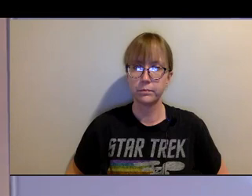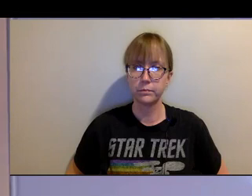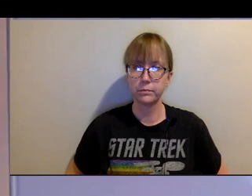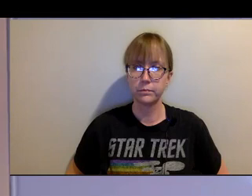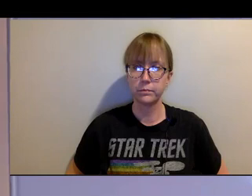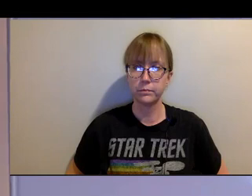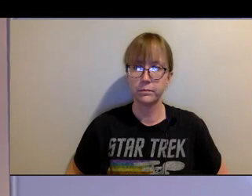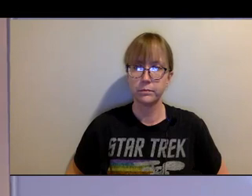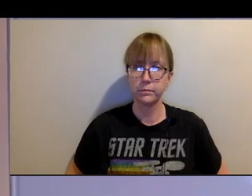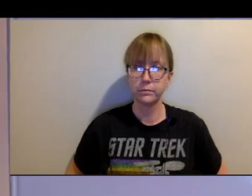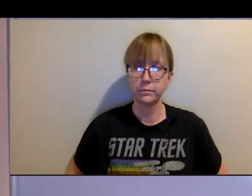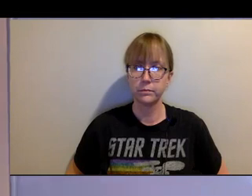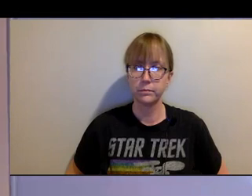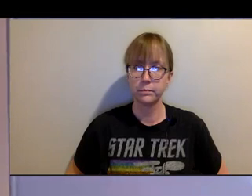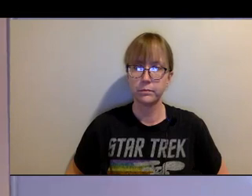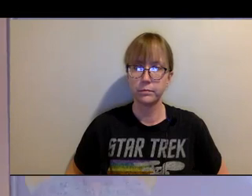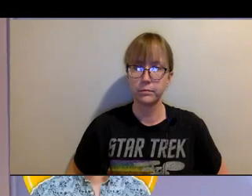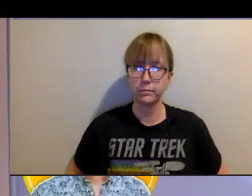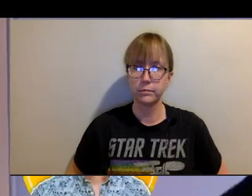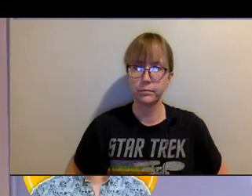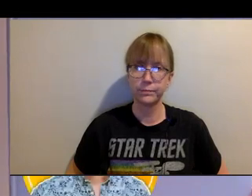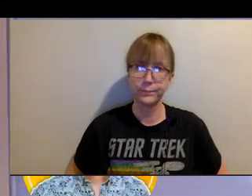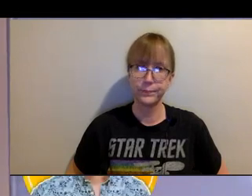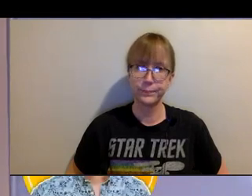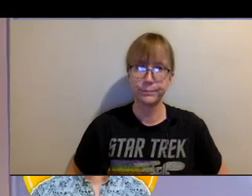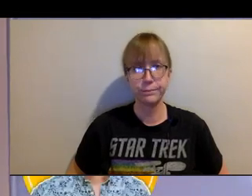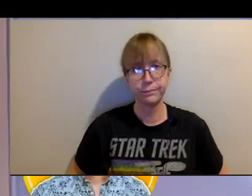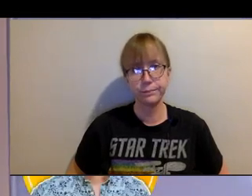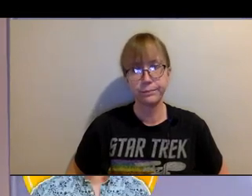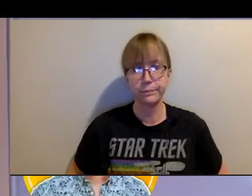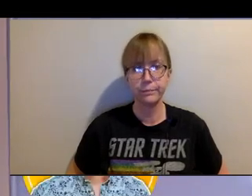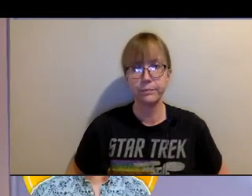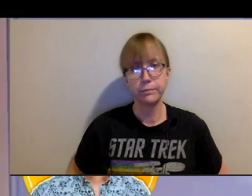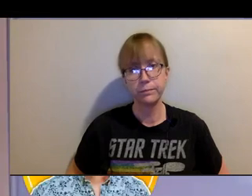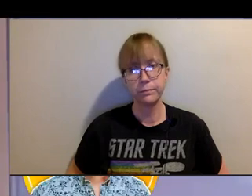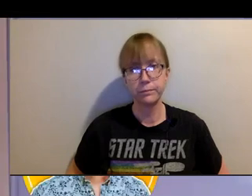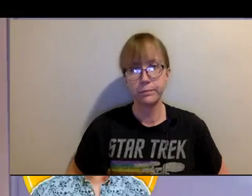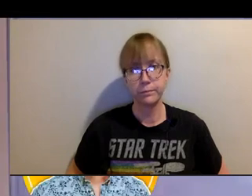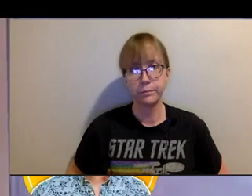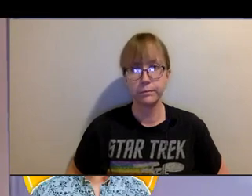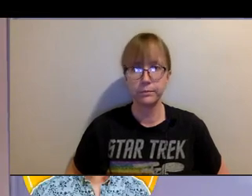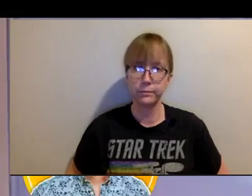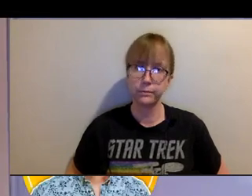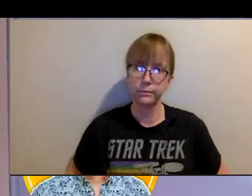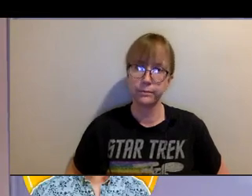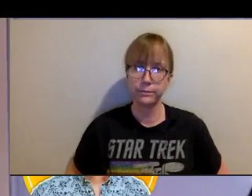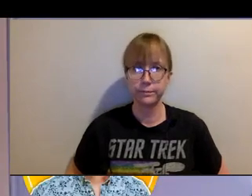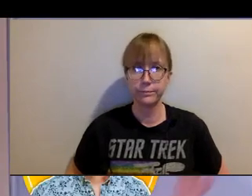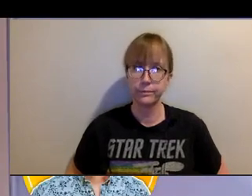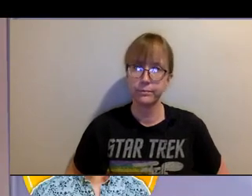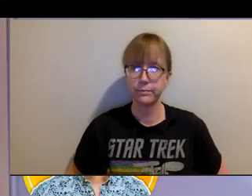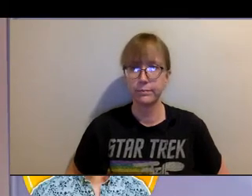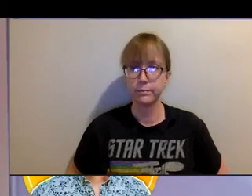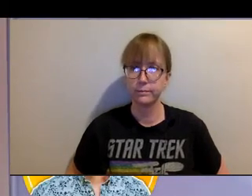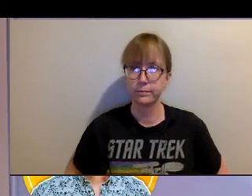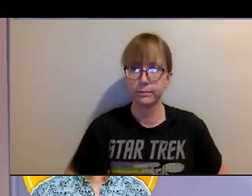thing, because you're having doubts. And the more you think, the more you doubt, the less you do, the more you think,